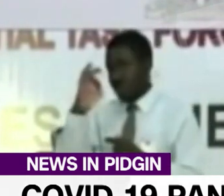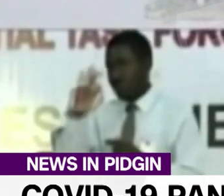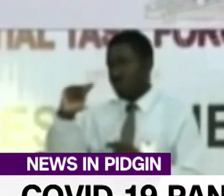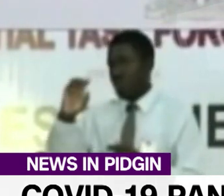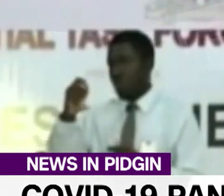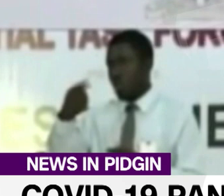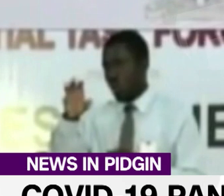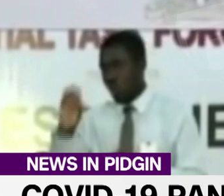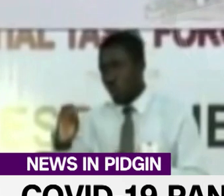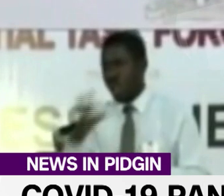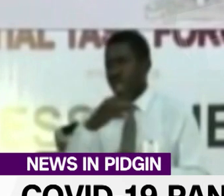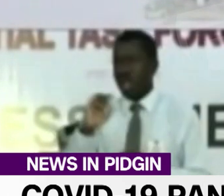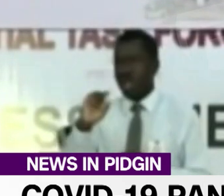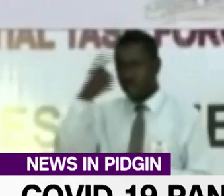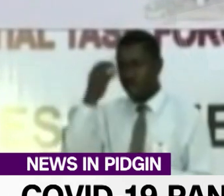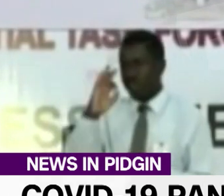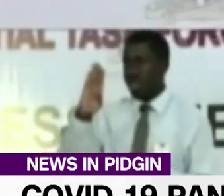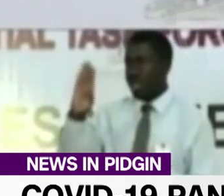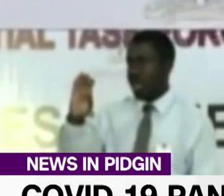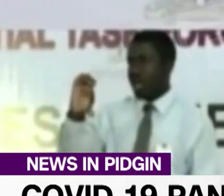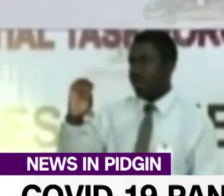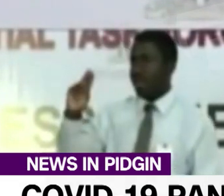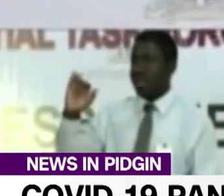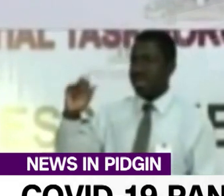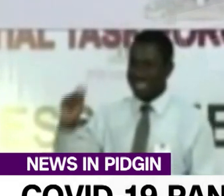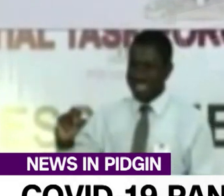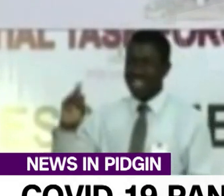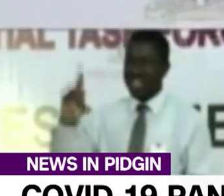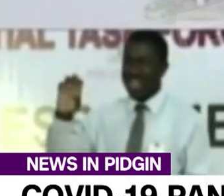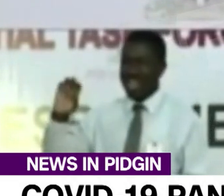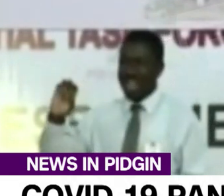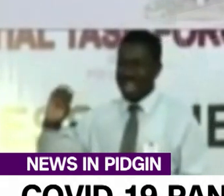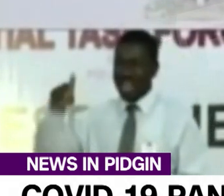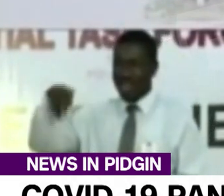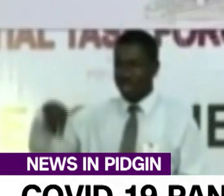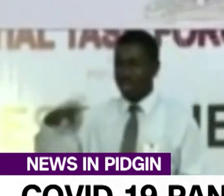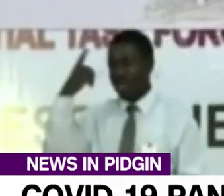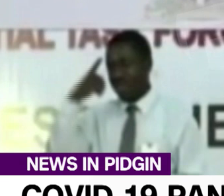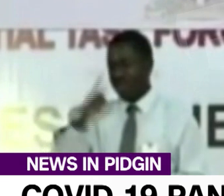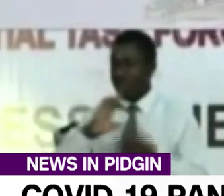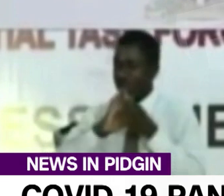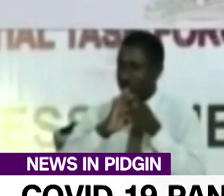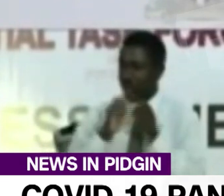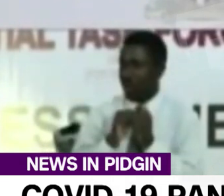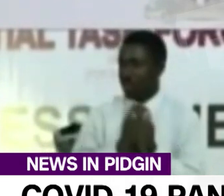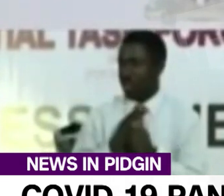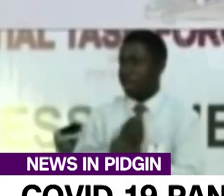governments of Benin Republic who have really cooperated with us and made this